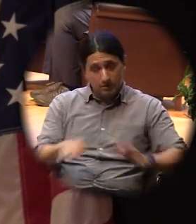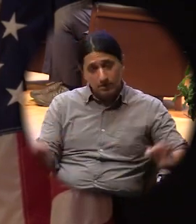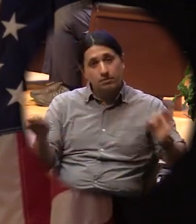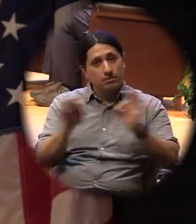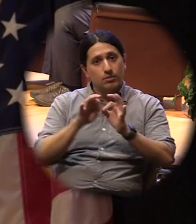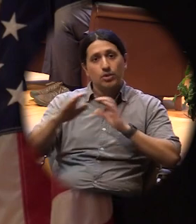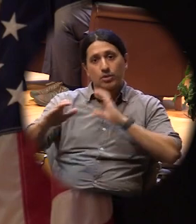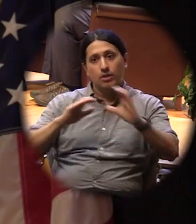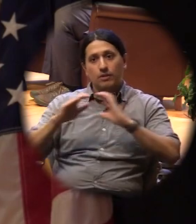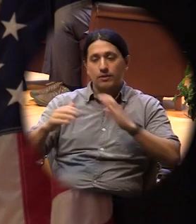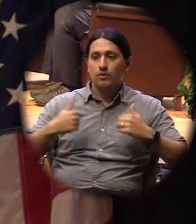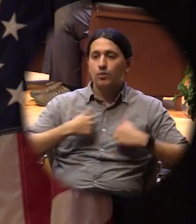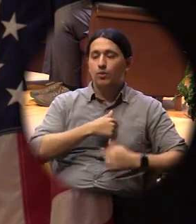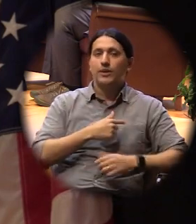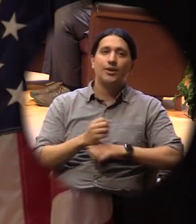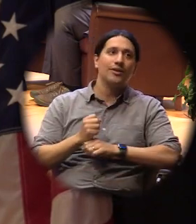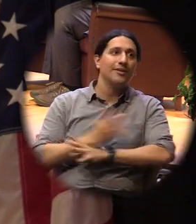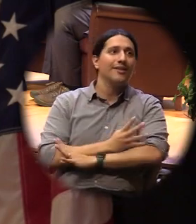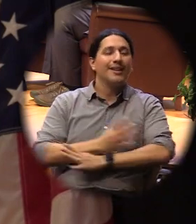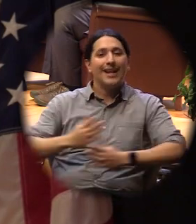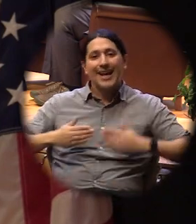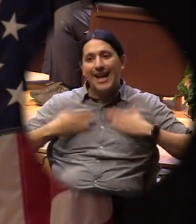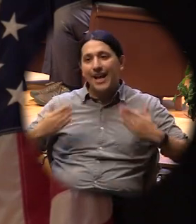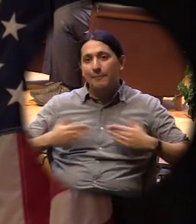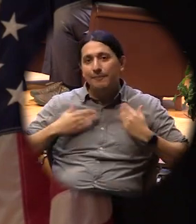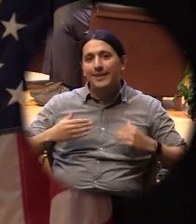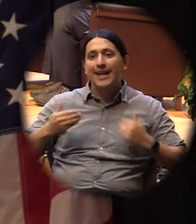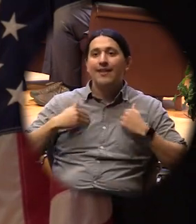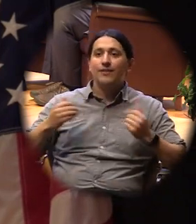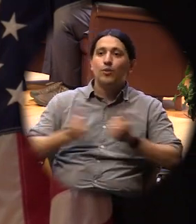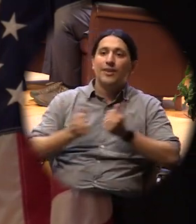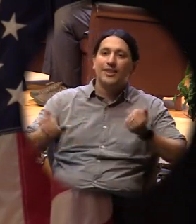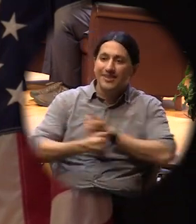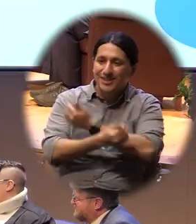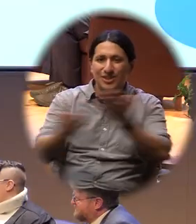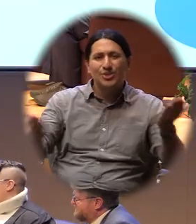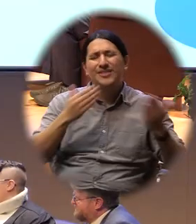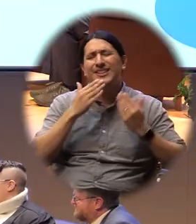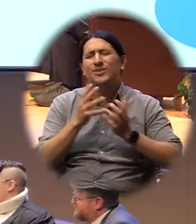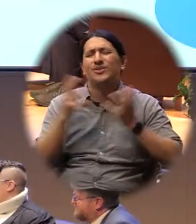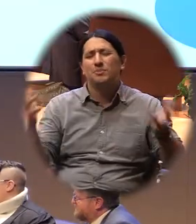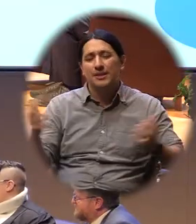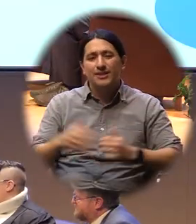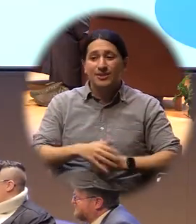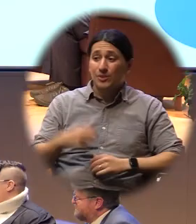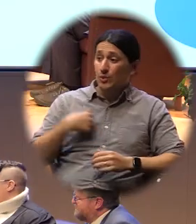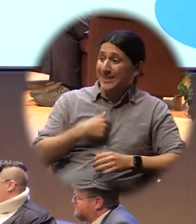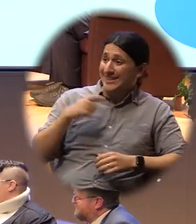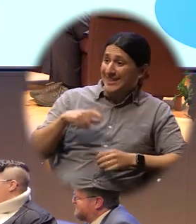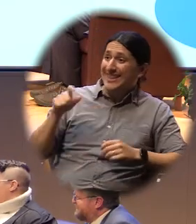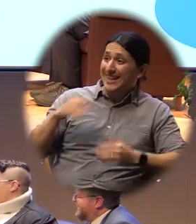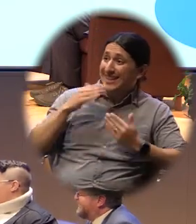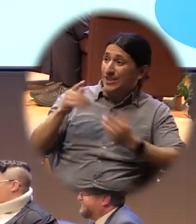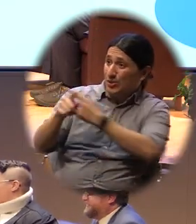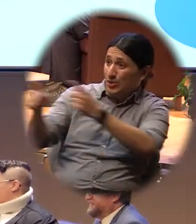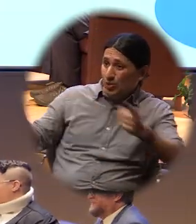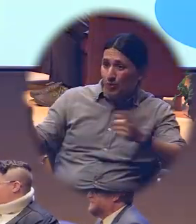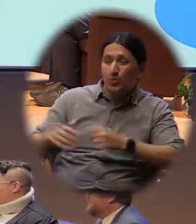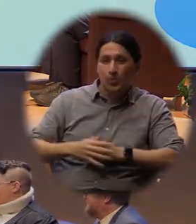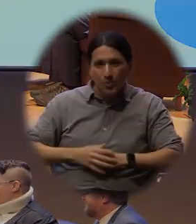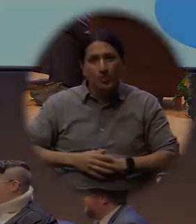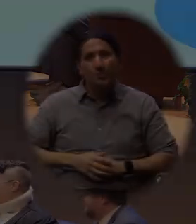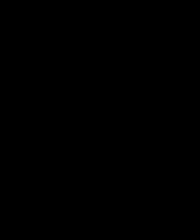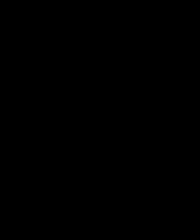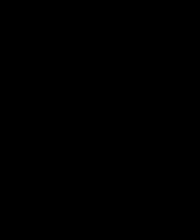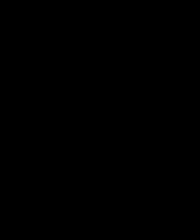are so delighted to have been able to have it with all of you. So thank you so much. We need to thank you guys for organizing it.